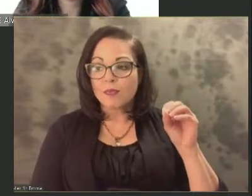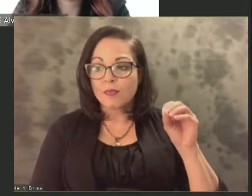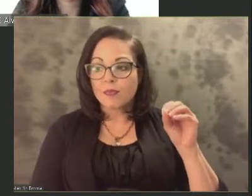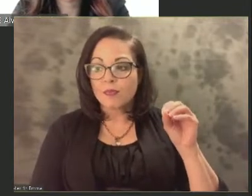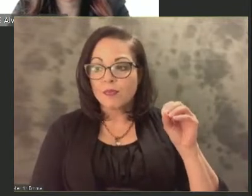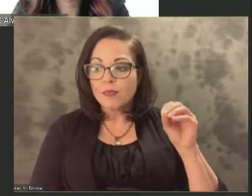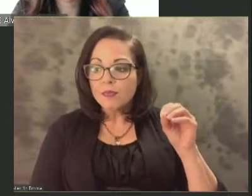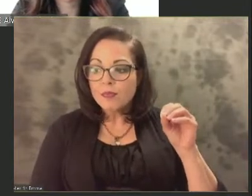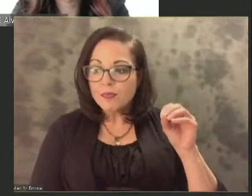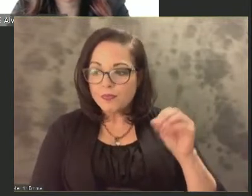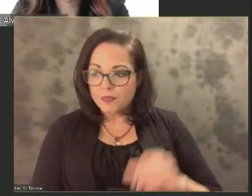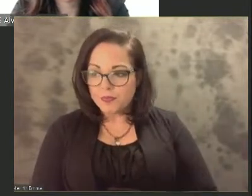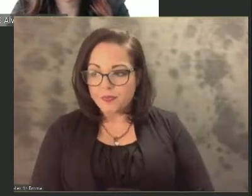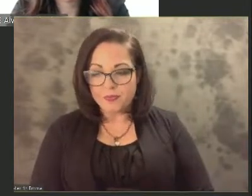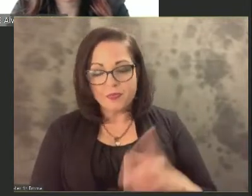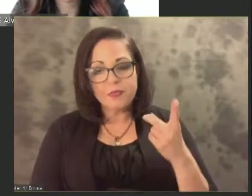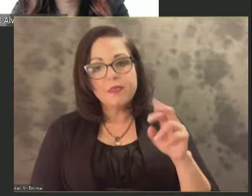Present. Dr. British Gandhi.